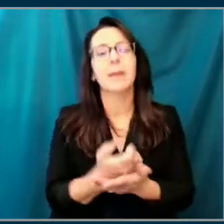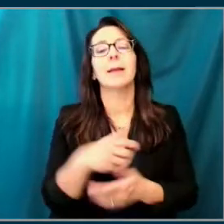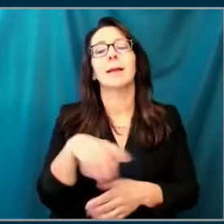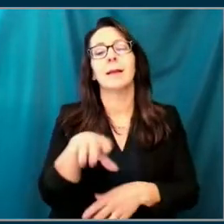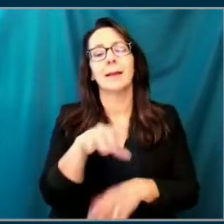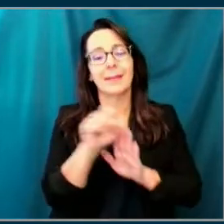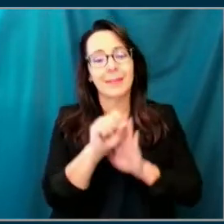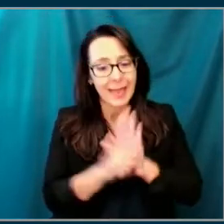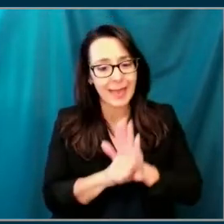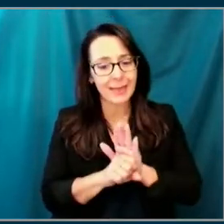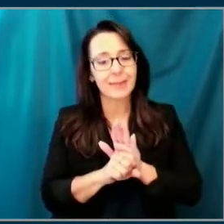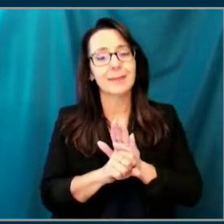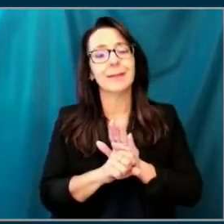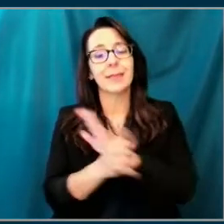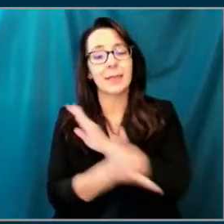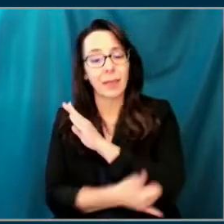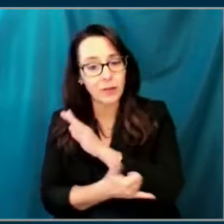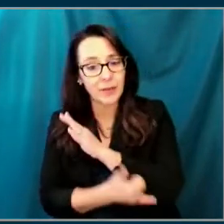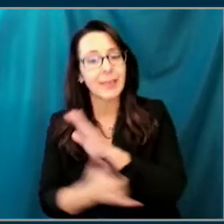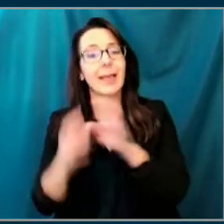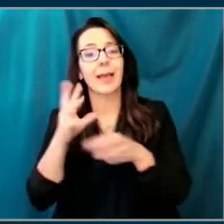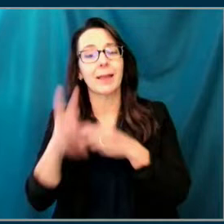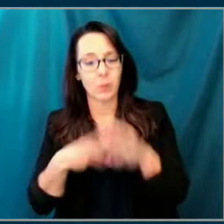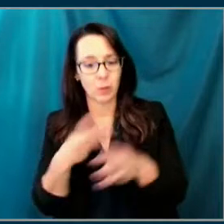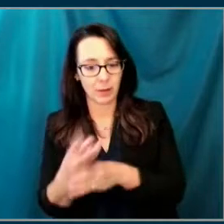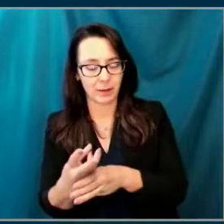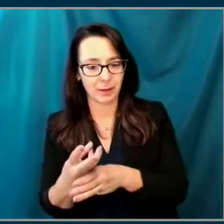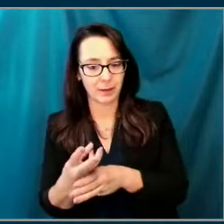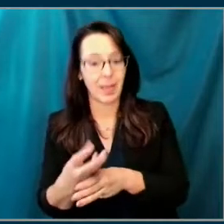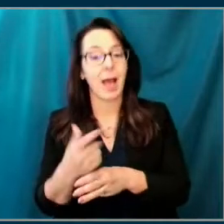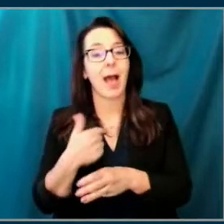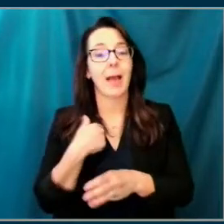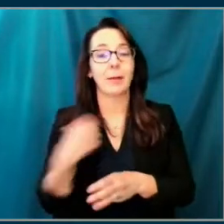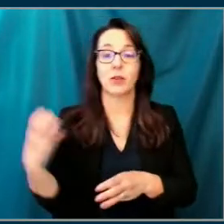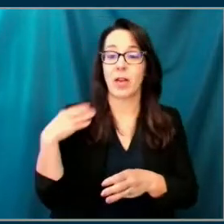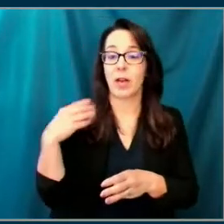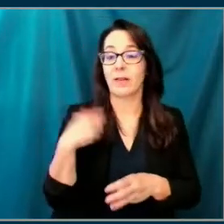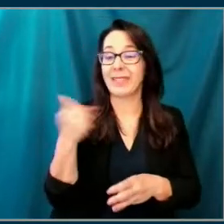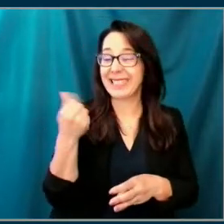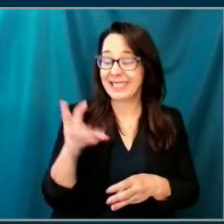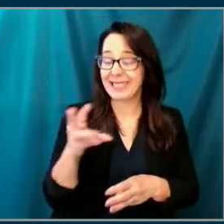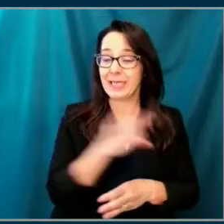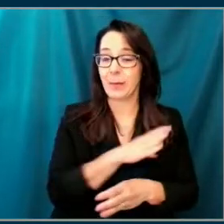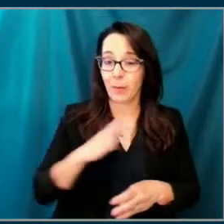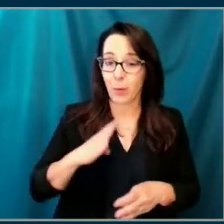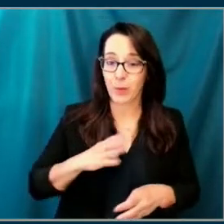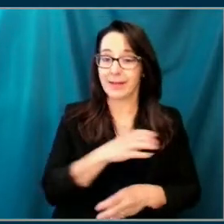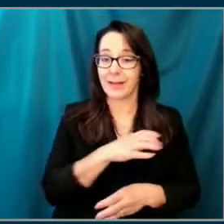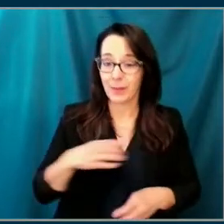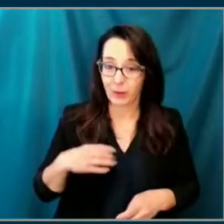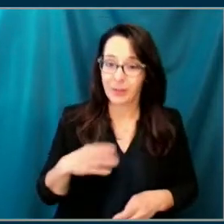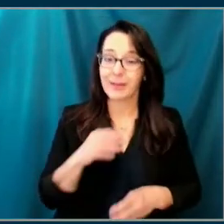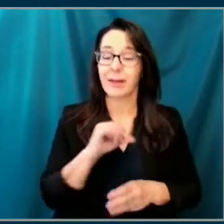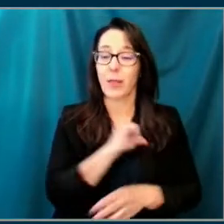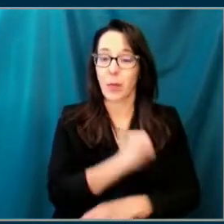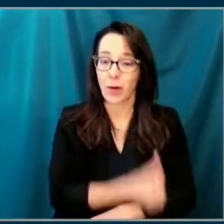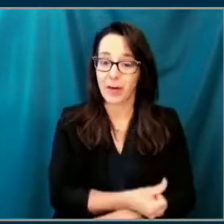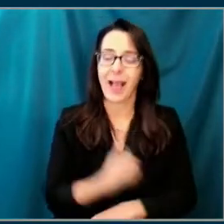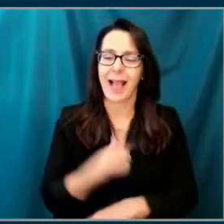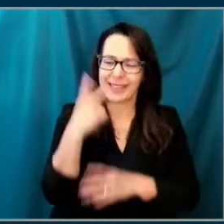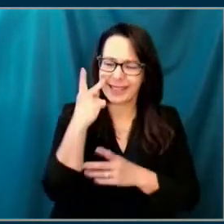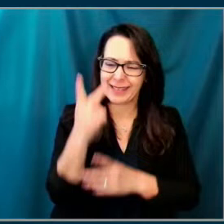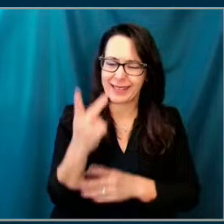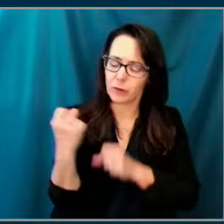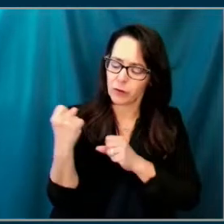world. In my role as treasurer and chair of 16 boards, commissions, and authorities, I see the strength of the